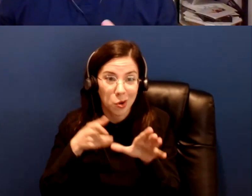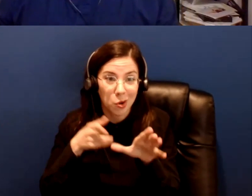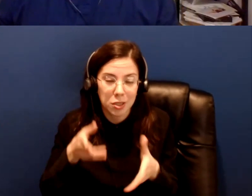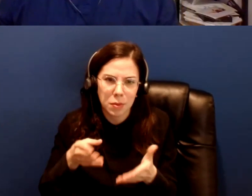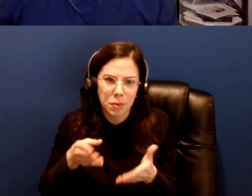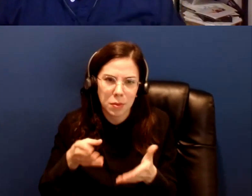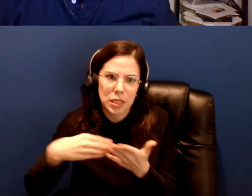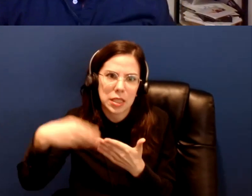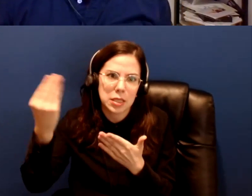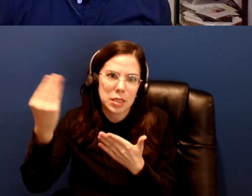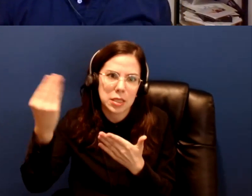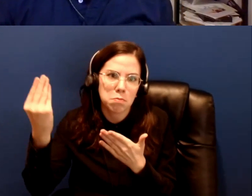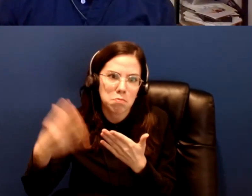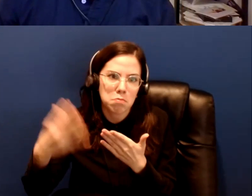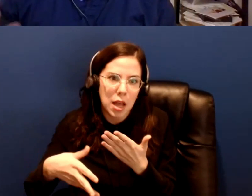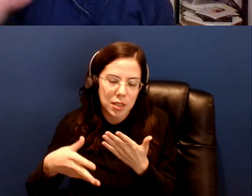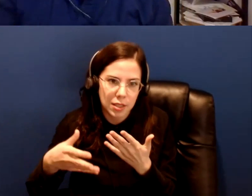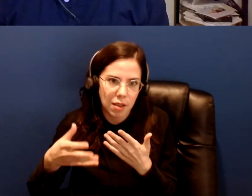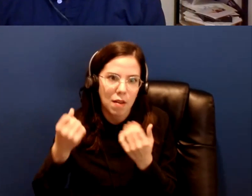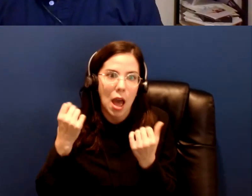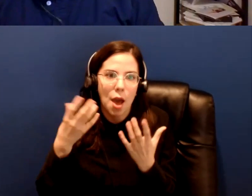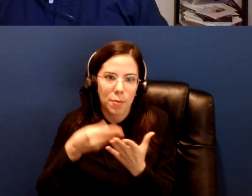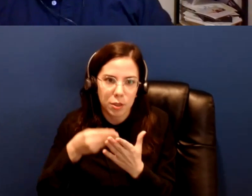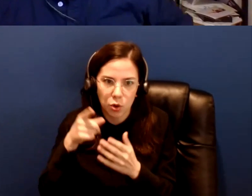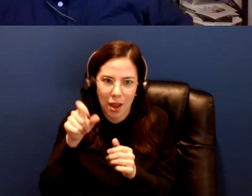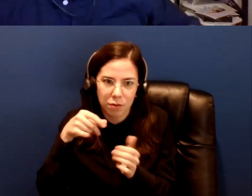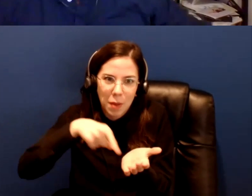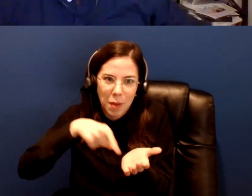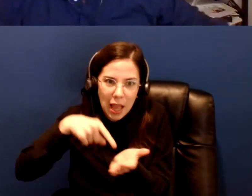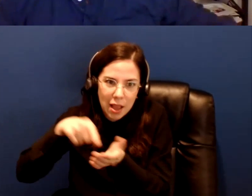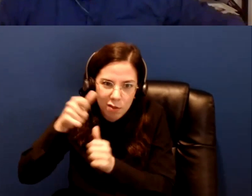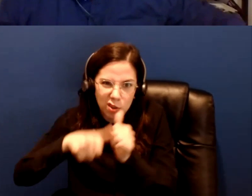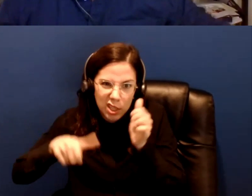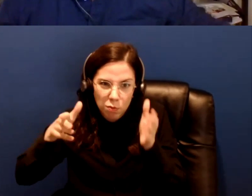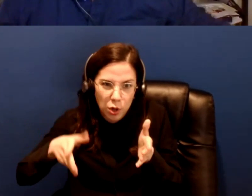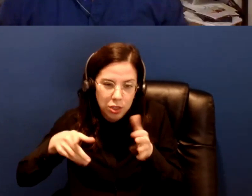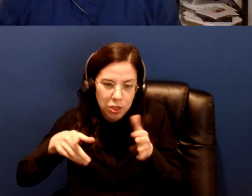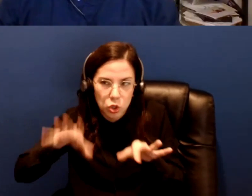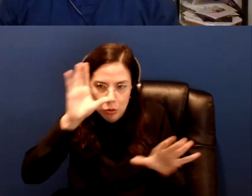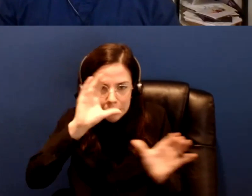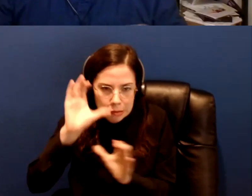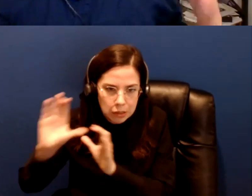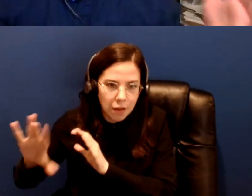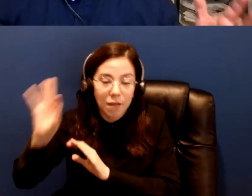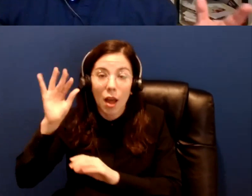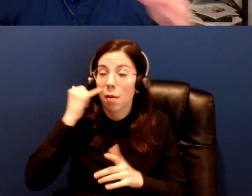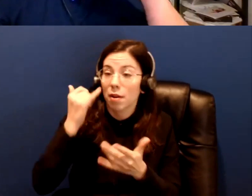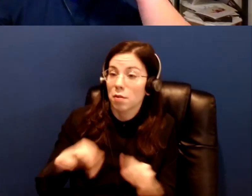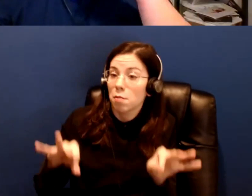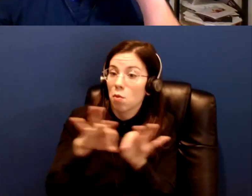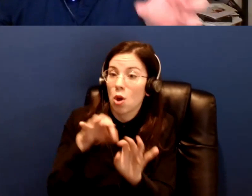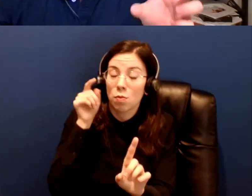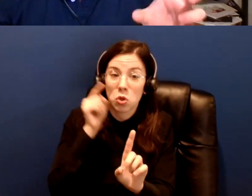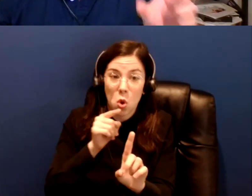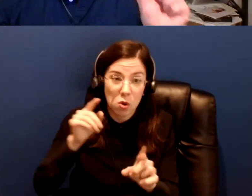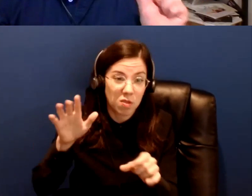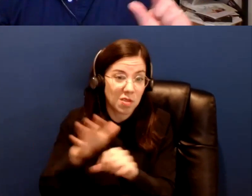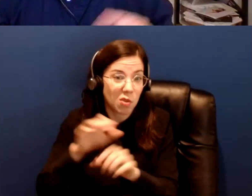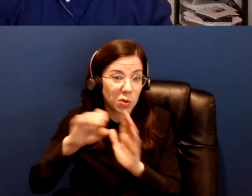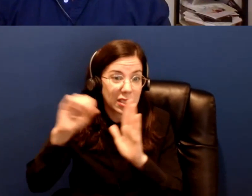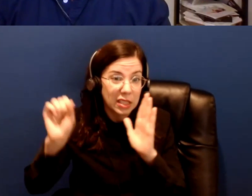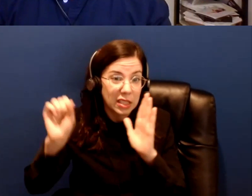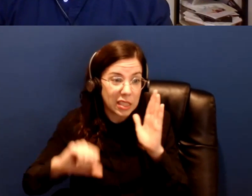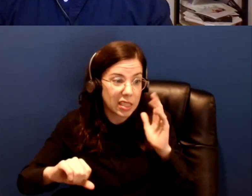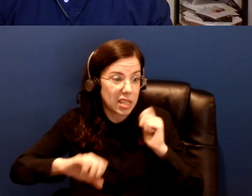money you have to spend per person to find them. But if that's a goal of yours on a season-wide level, on a